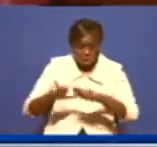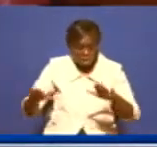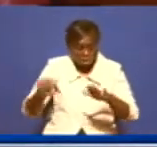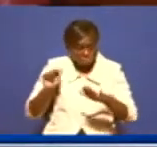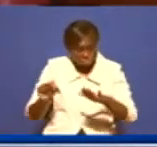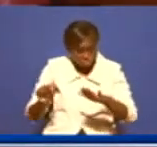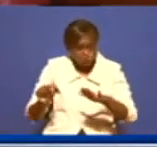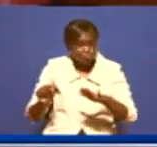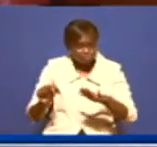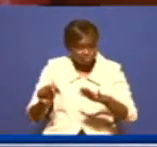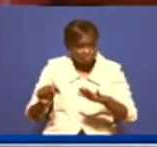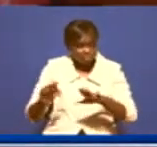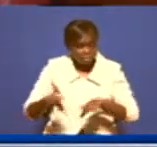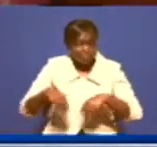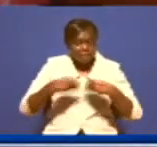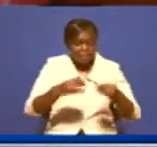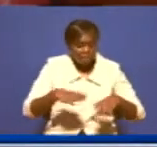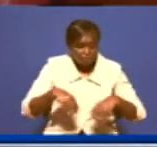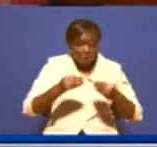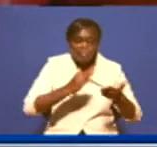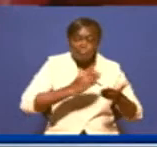know, giving the rents